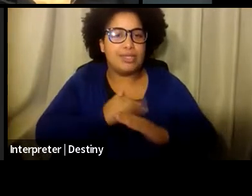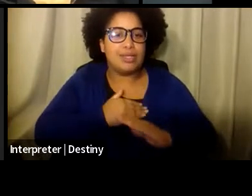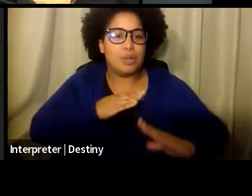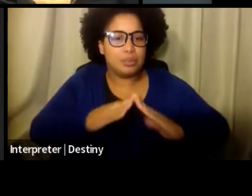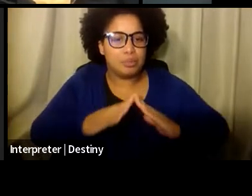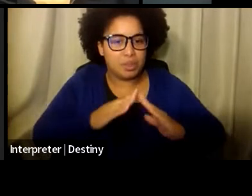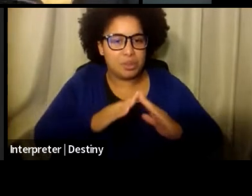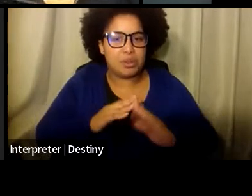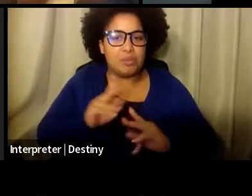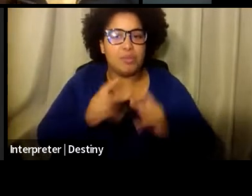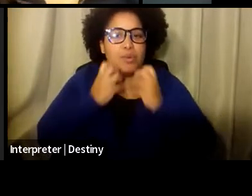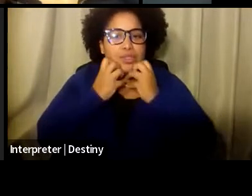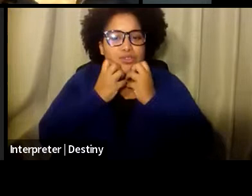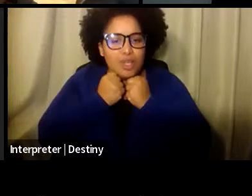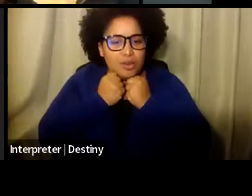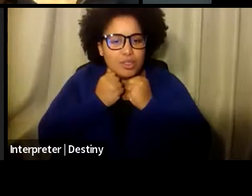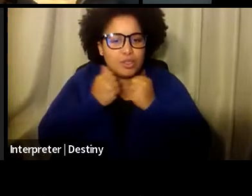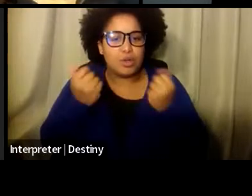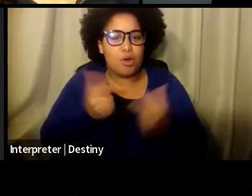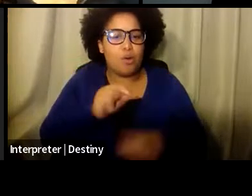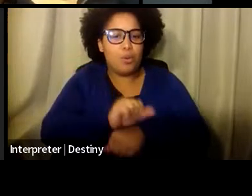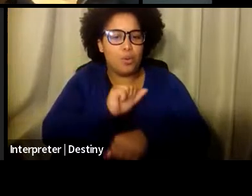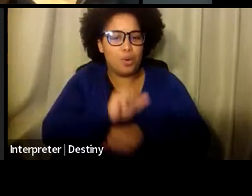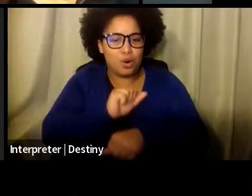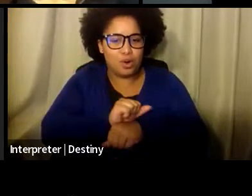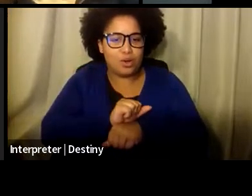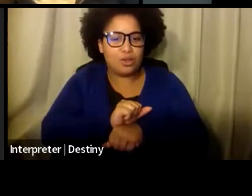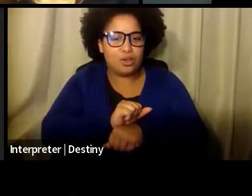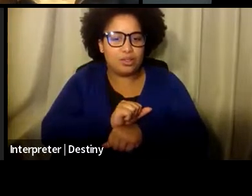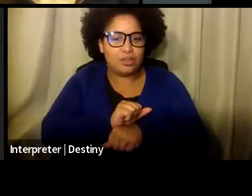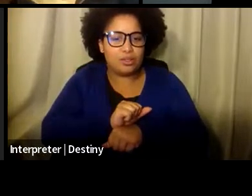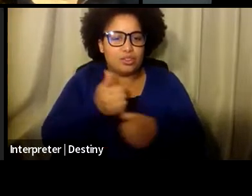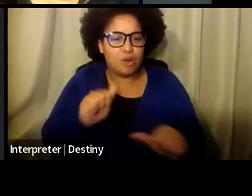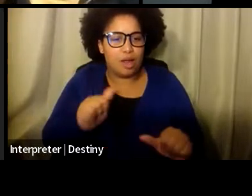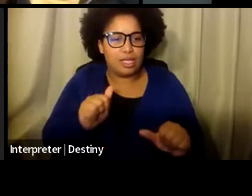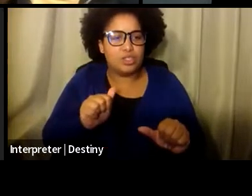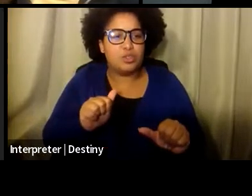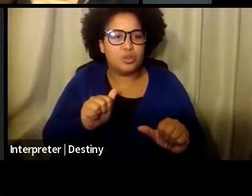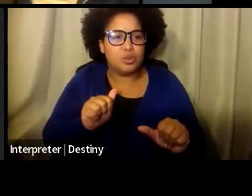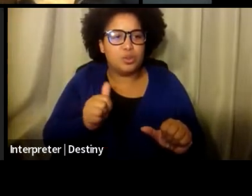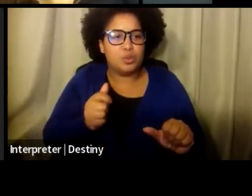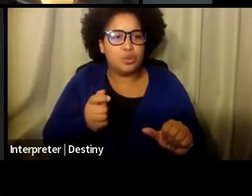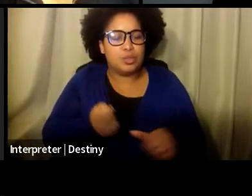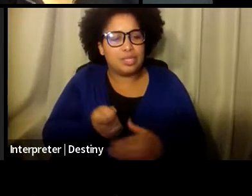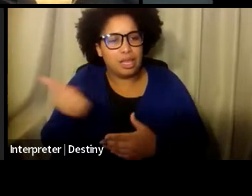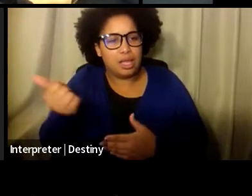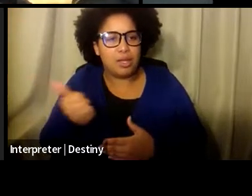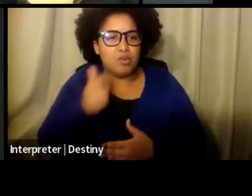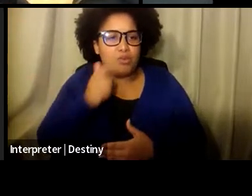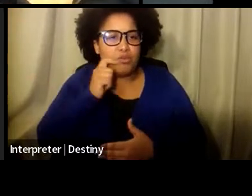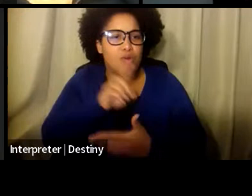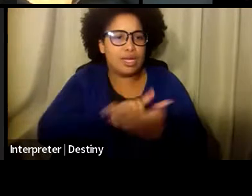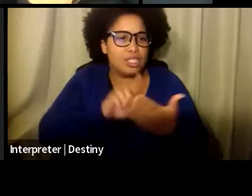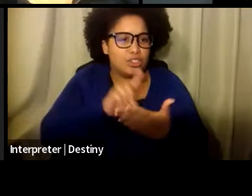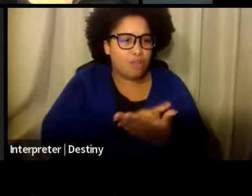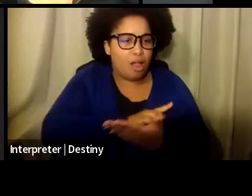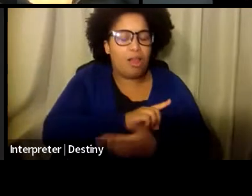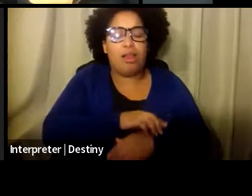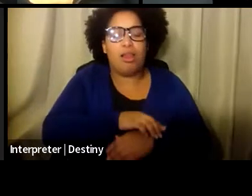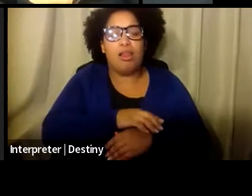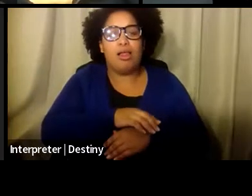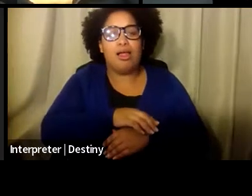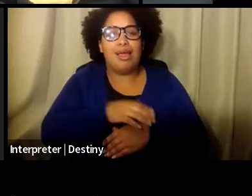protect our loved ones, like we're all working to, and try to eliminate those racial and existing